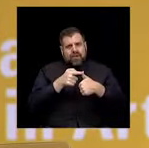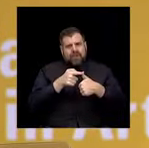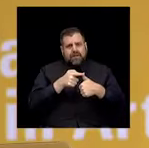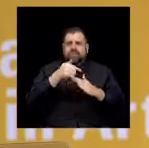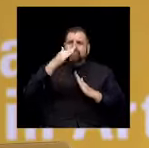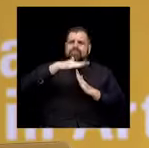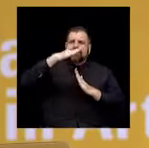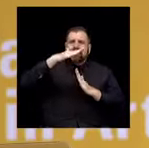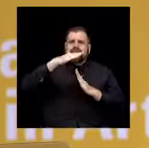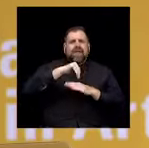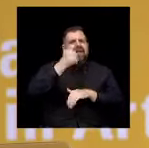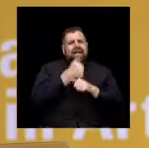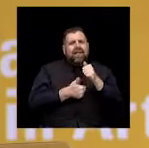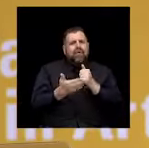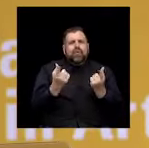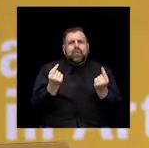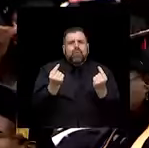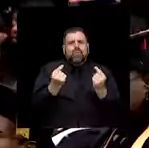that you do.